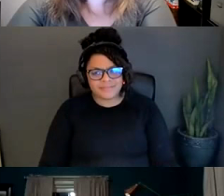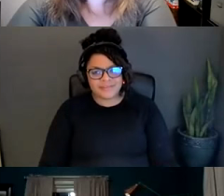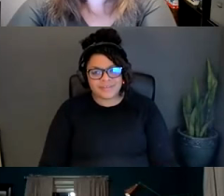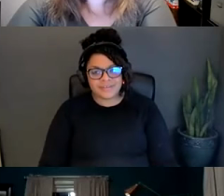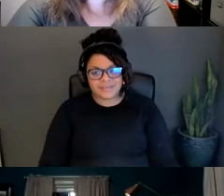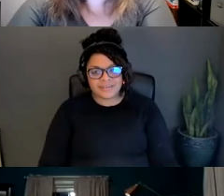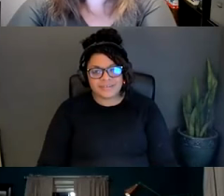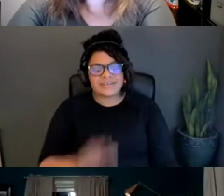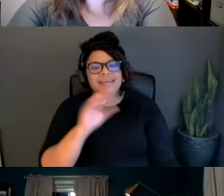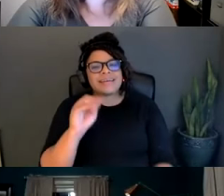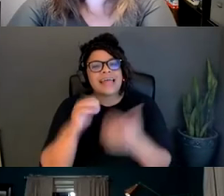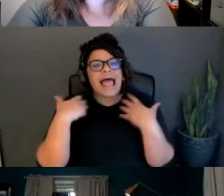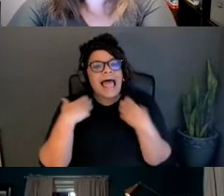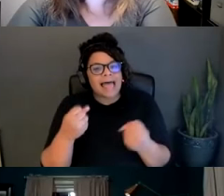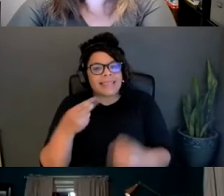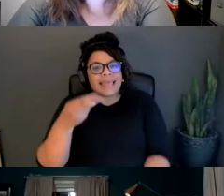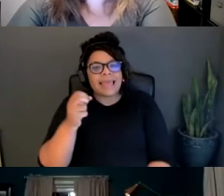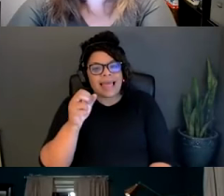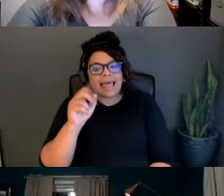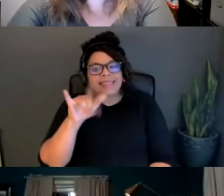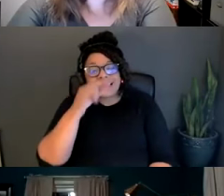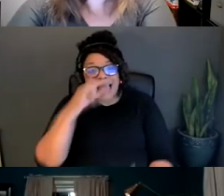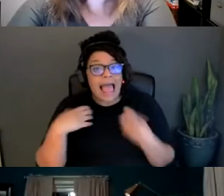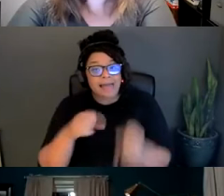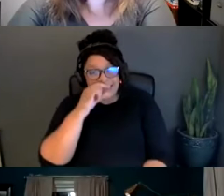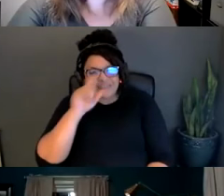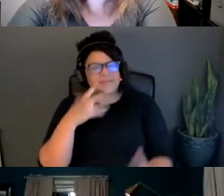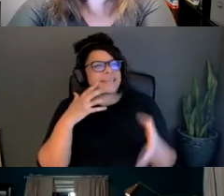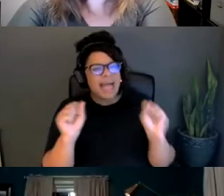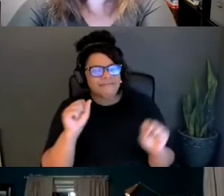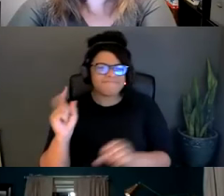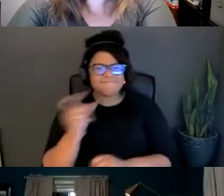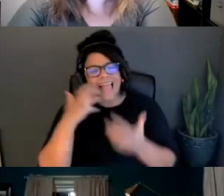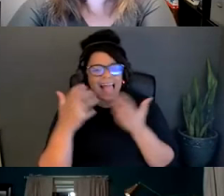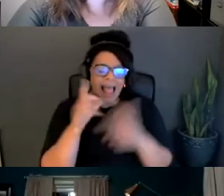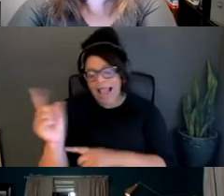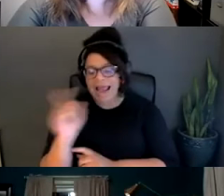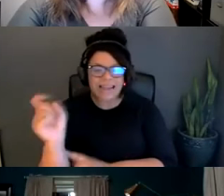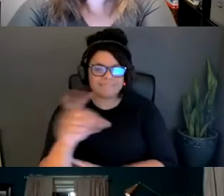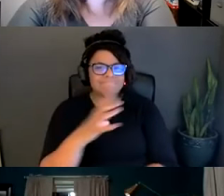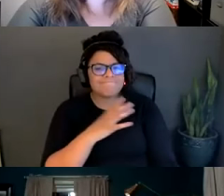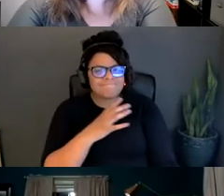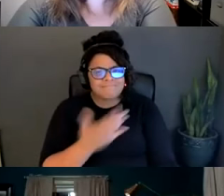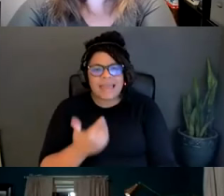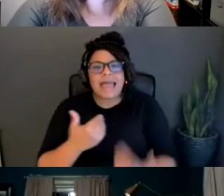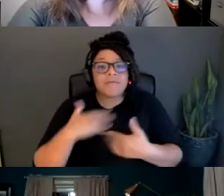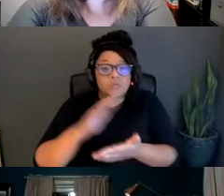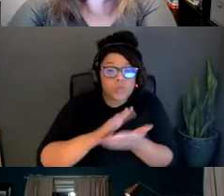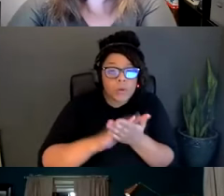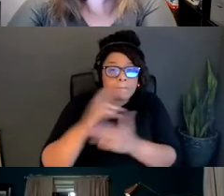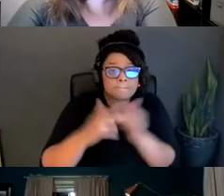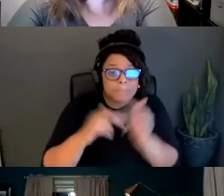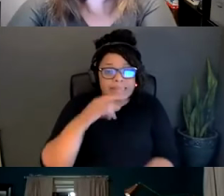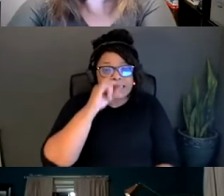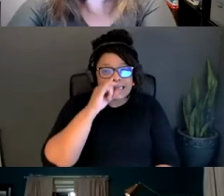and Healthi Kids should be loud. And if we have school buildings where